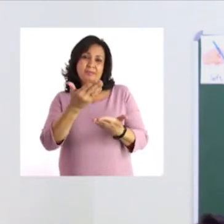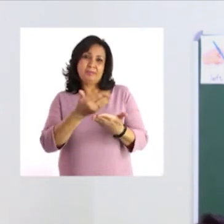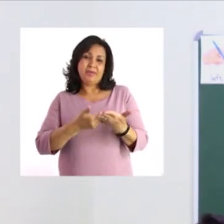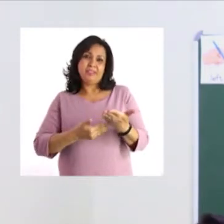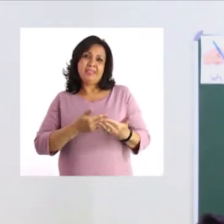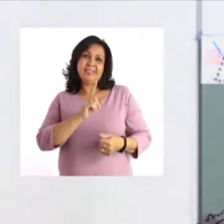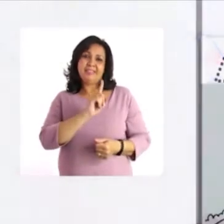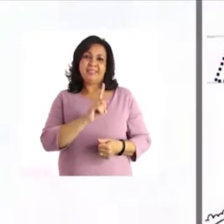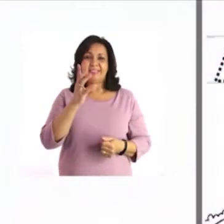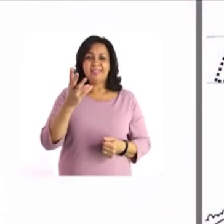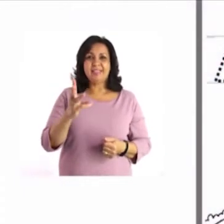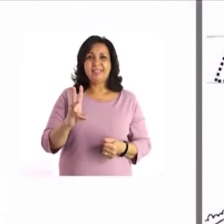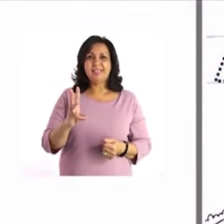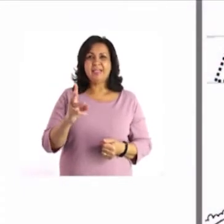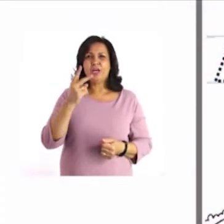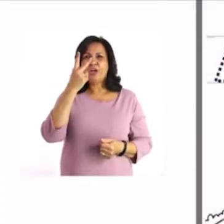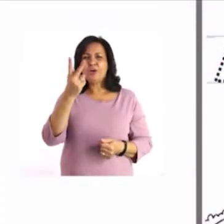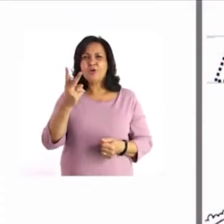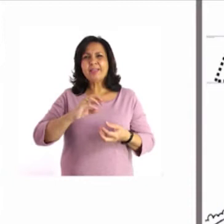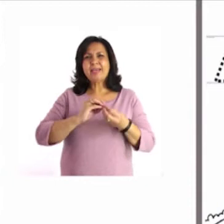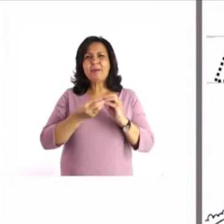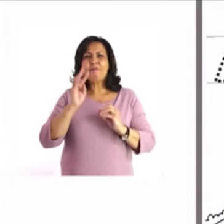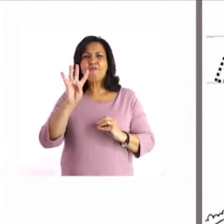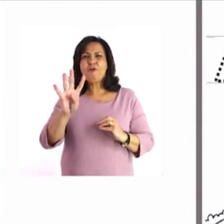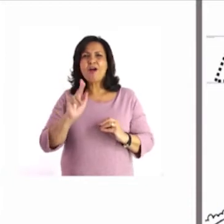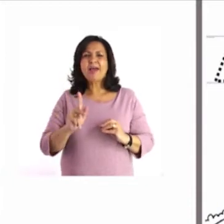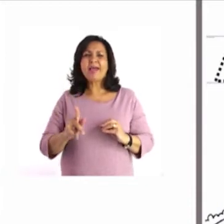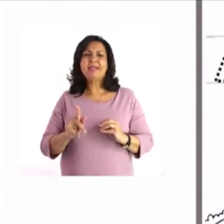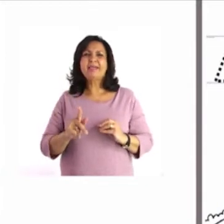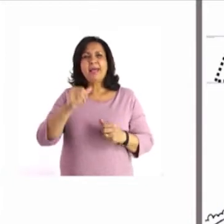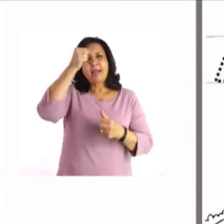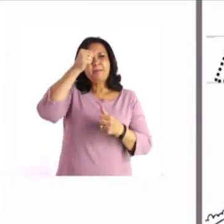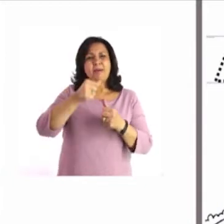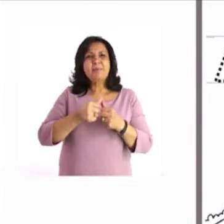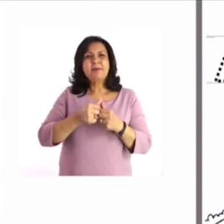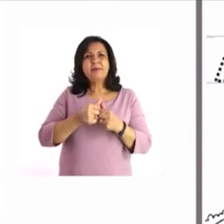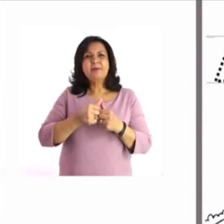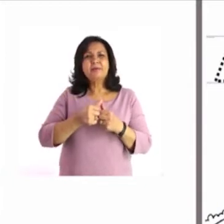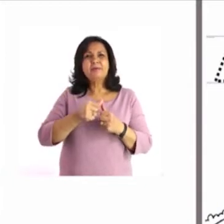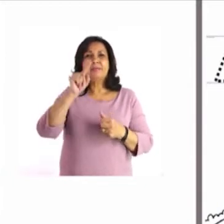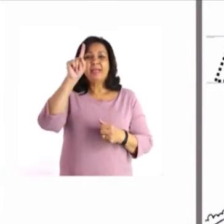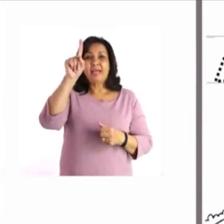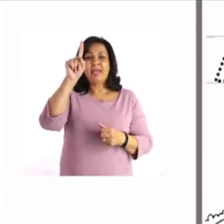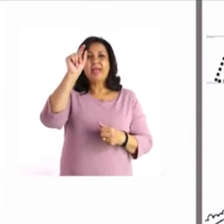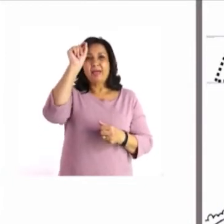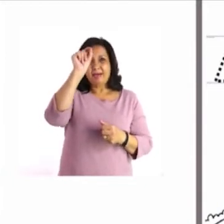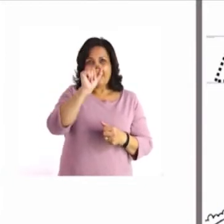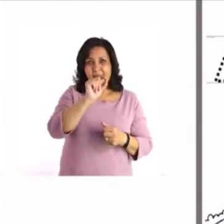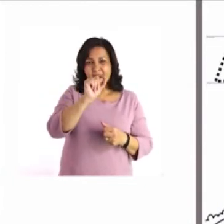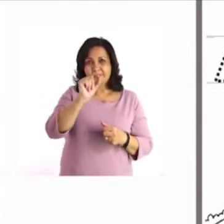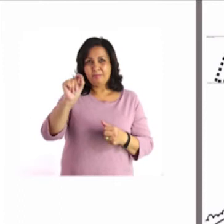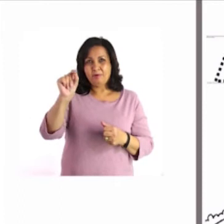16 so that we just take a look at number 4 again. Remember, you may now write number 4 on the line on